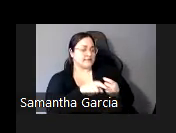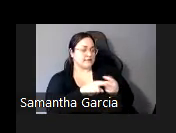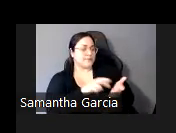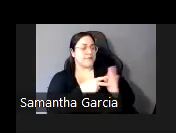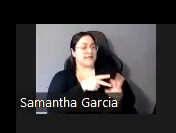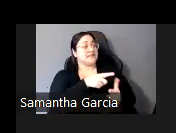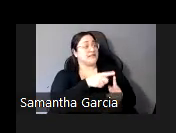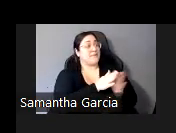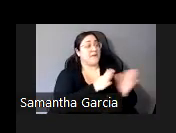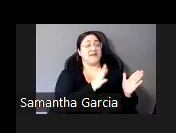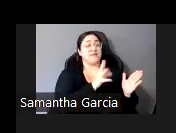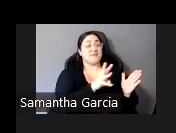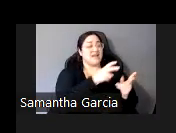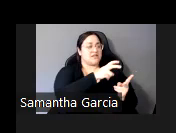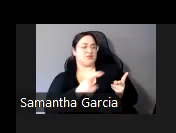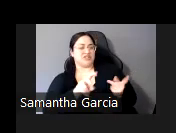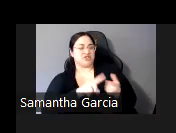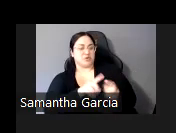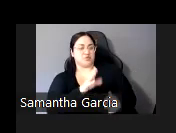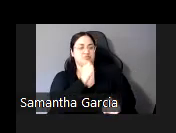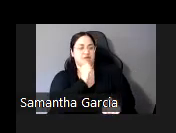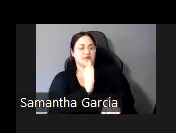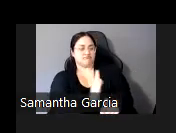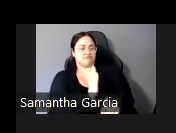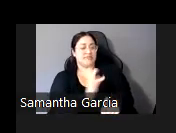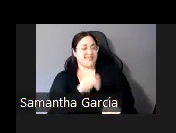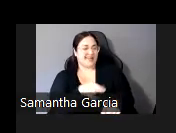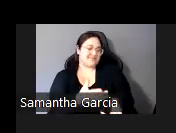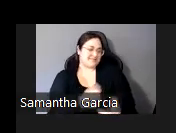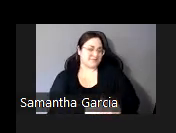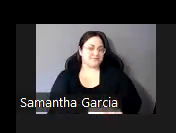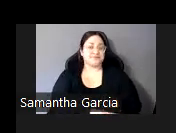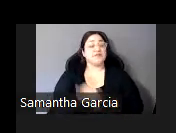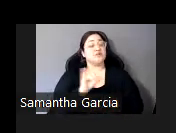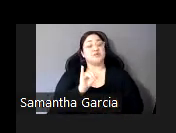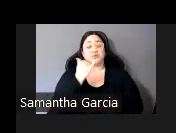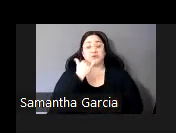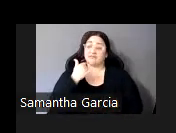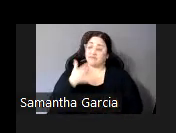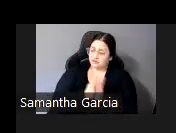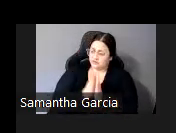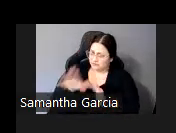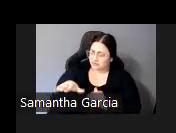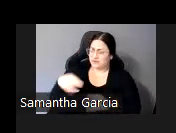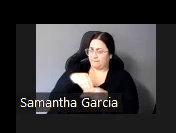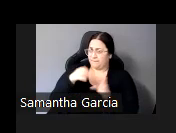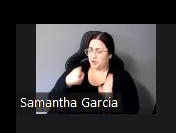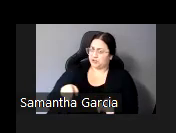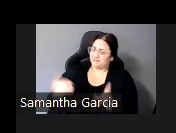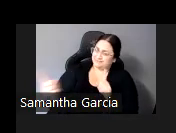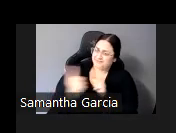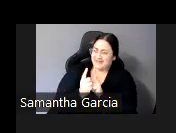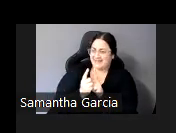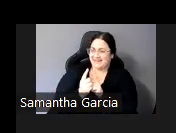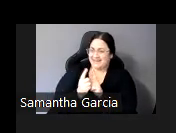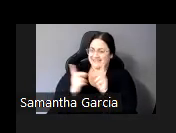public sites. And they always have an excuse why they can't meet you in person. You'll never